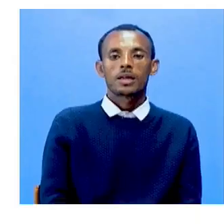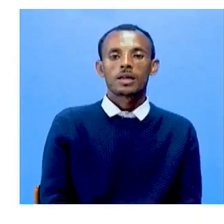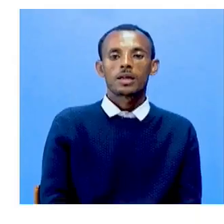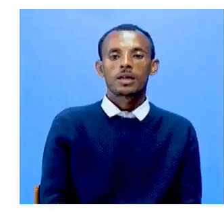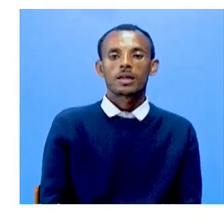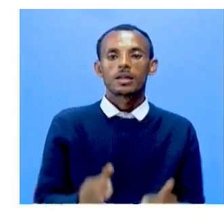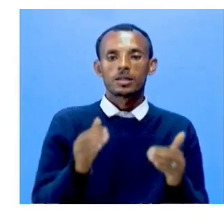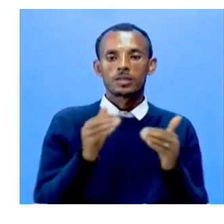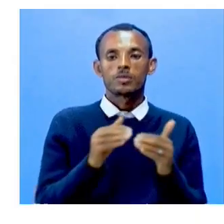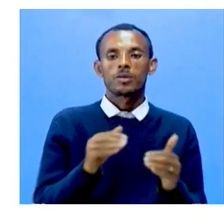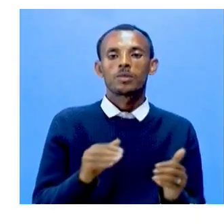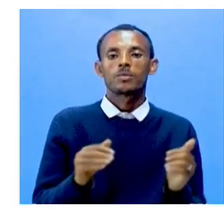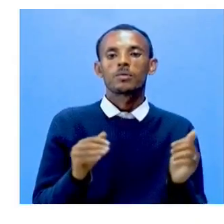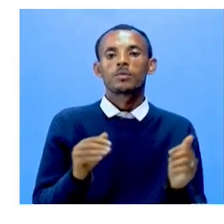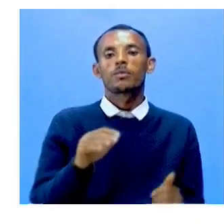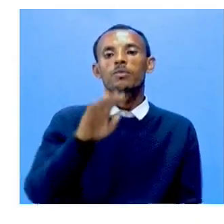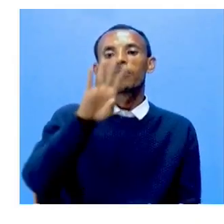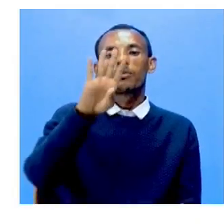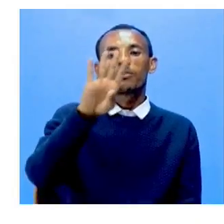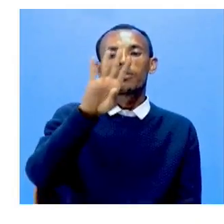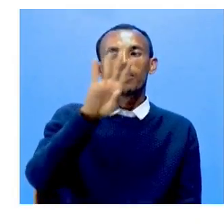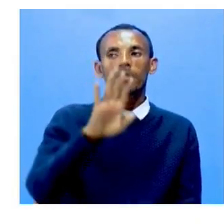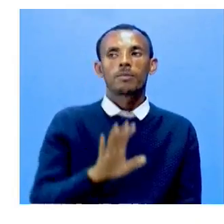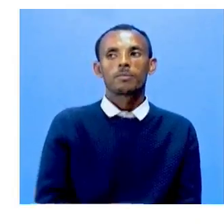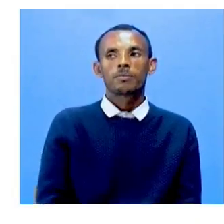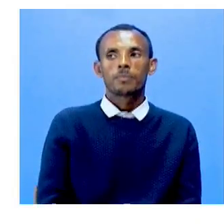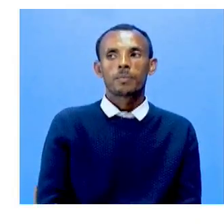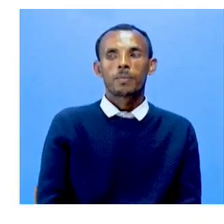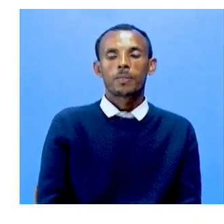is equals to 4,